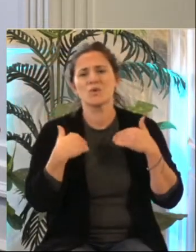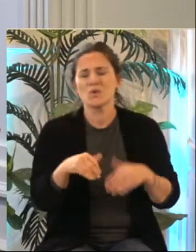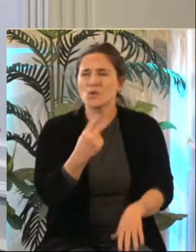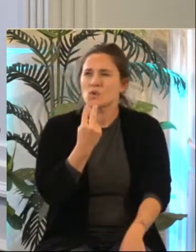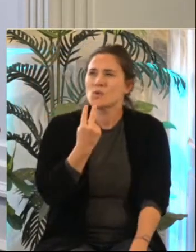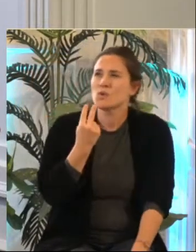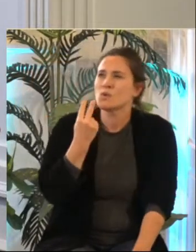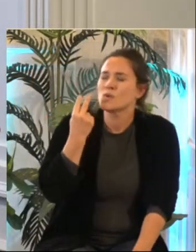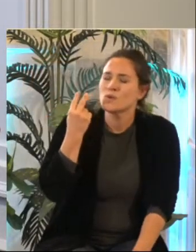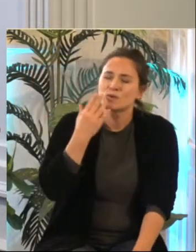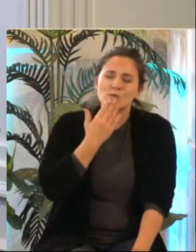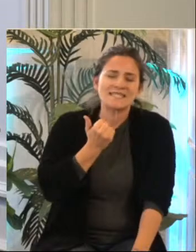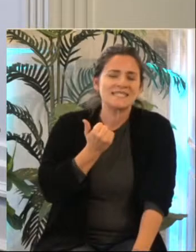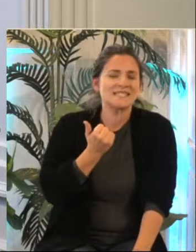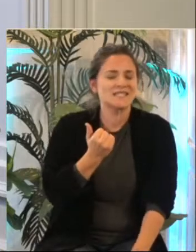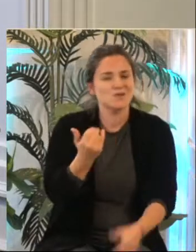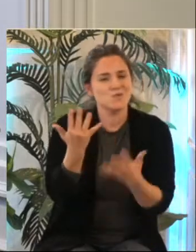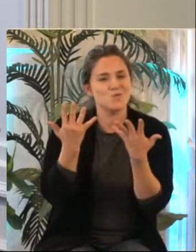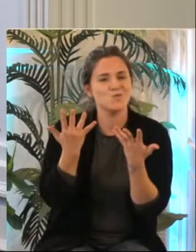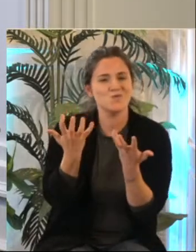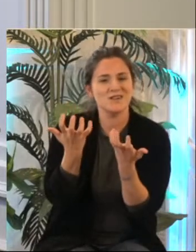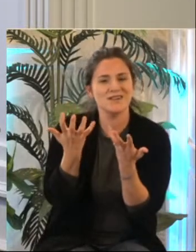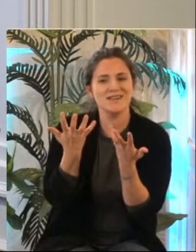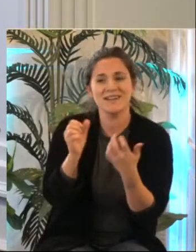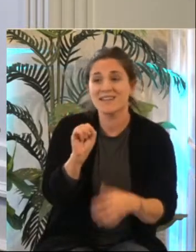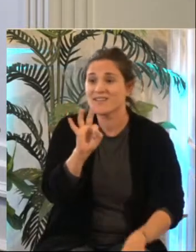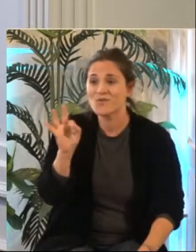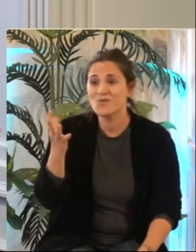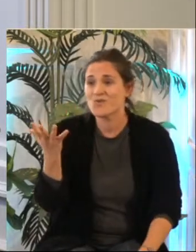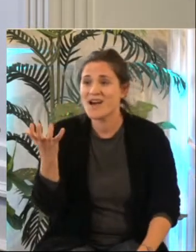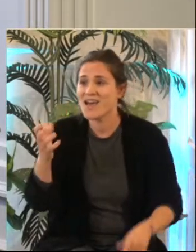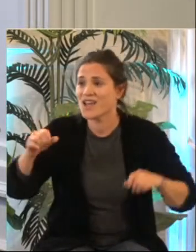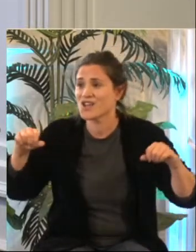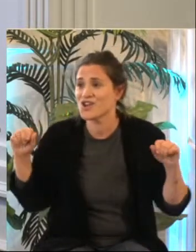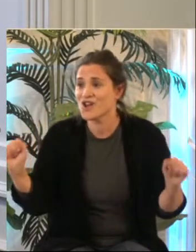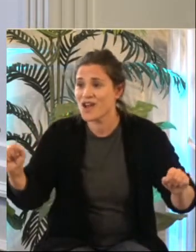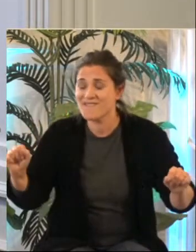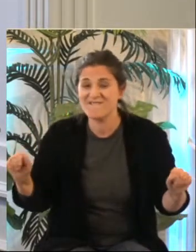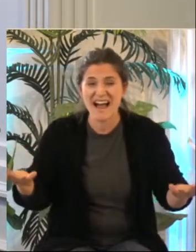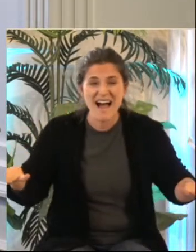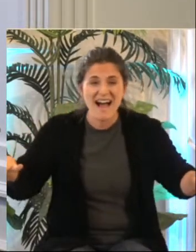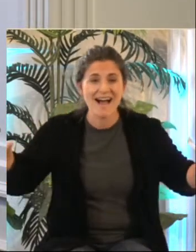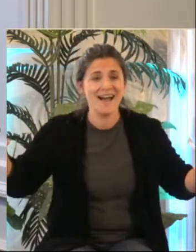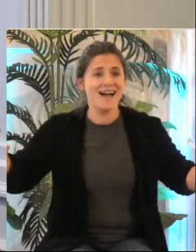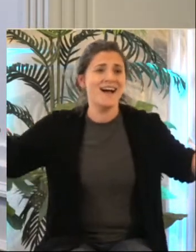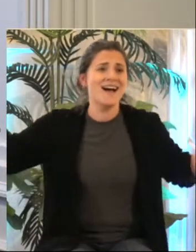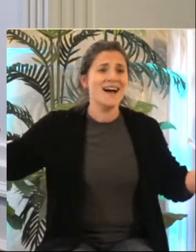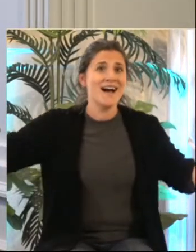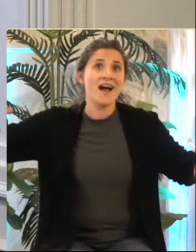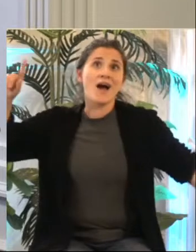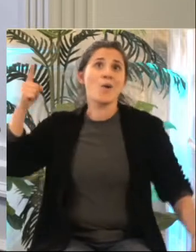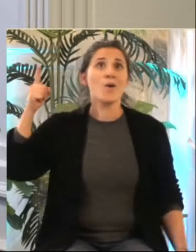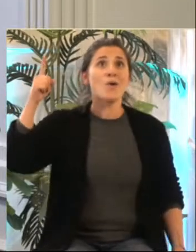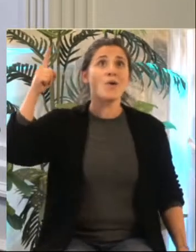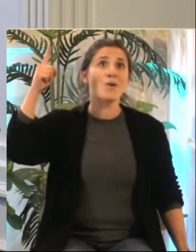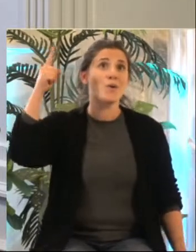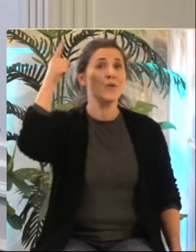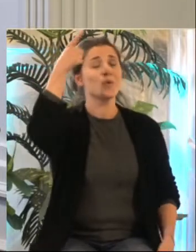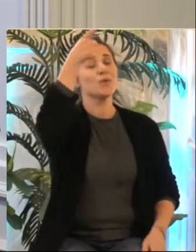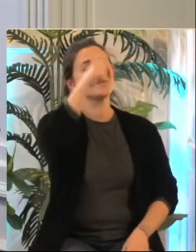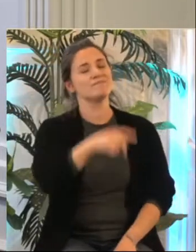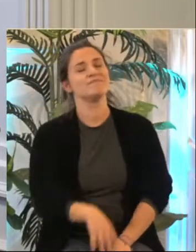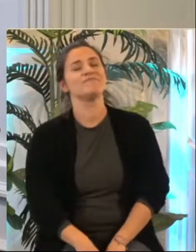would be if I found I could fly.